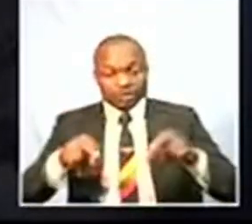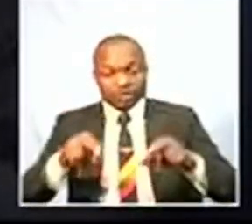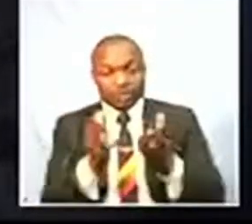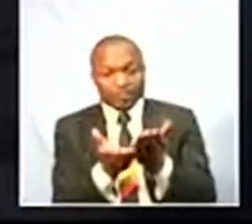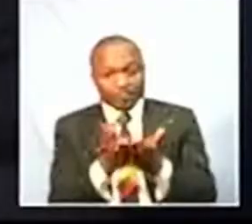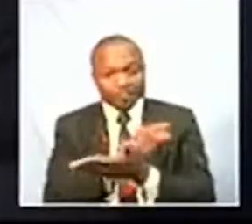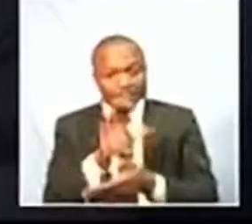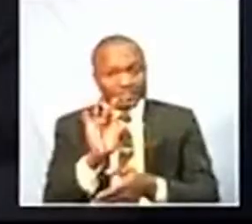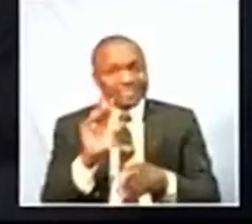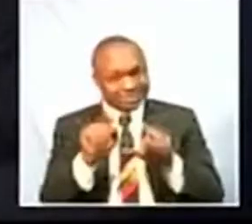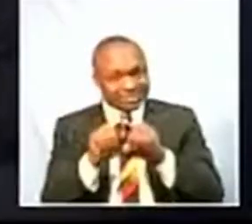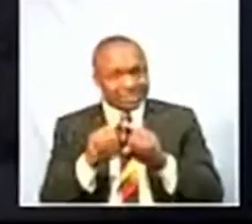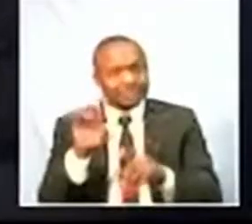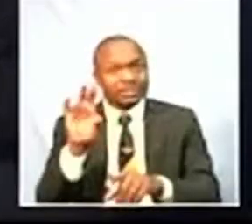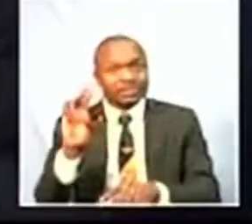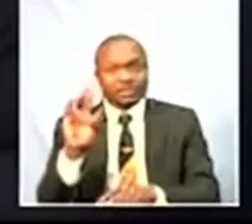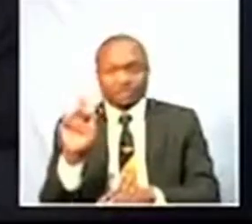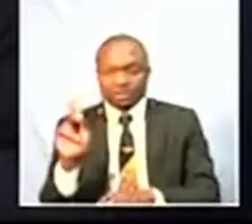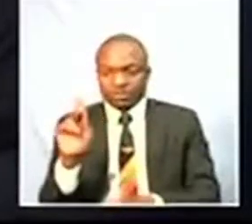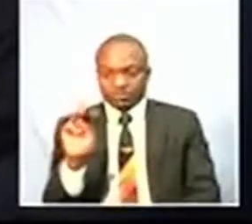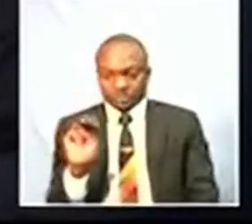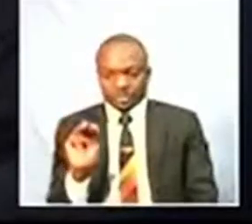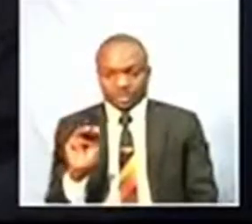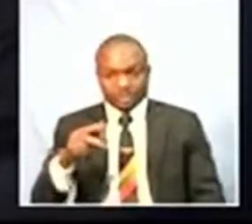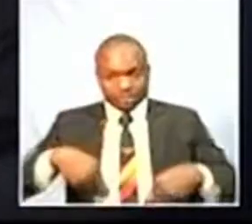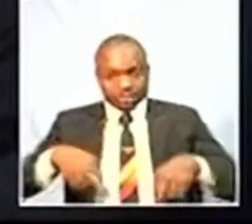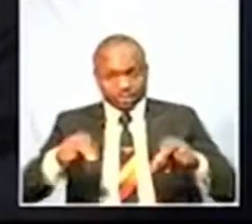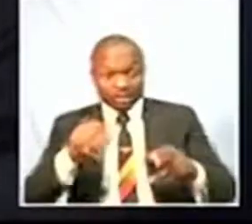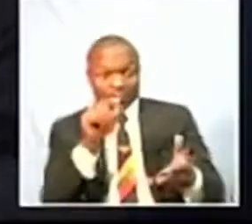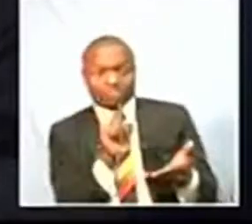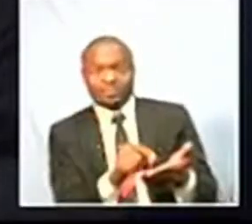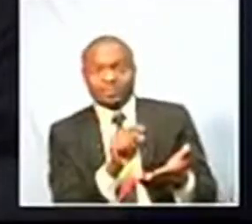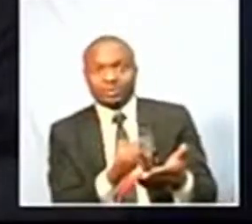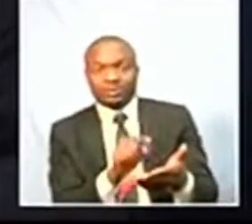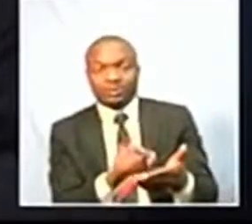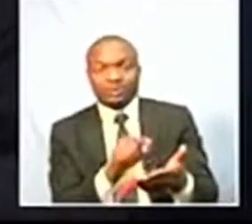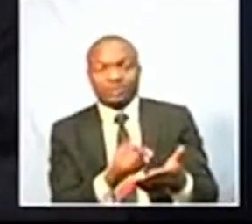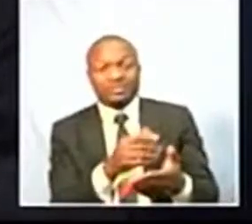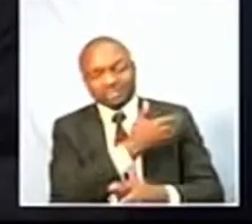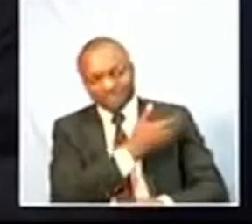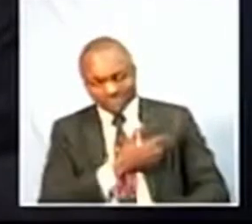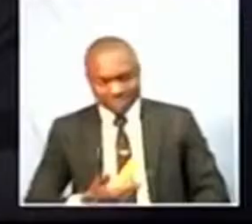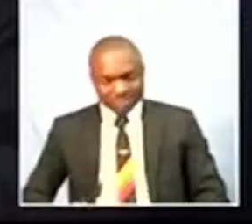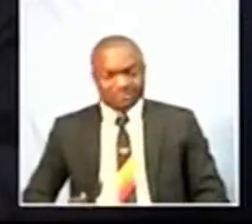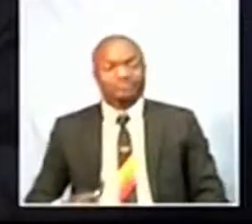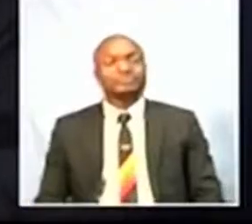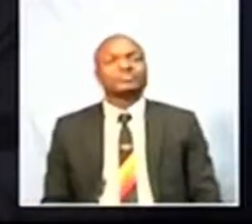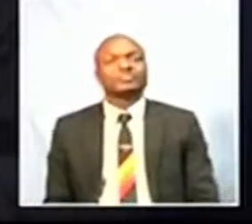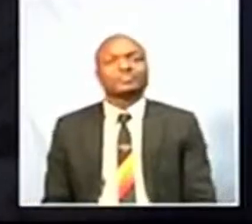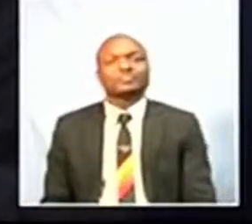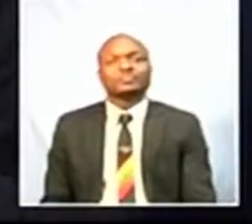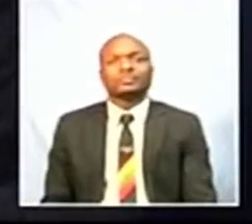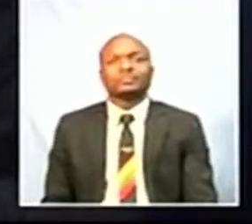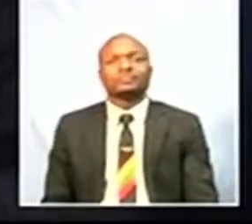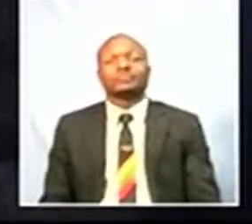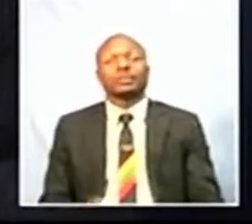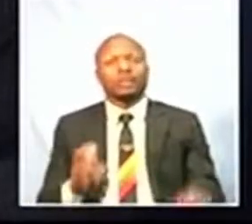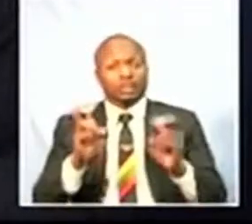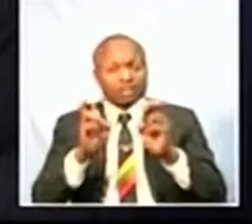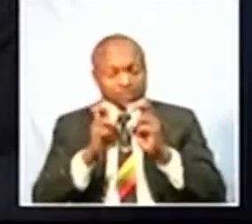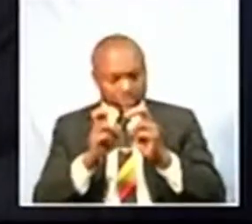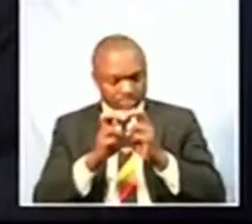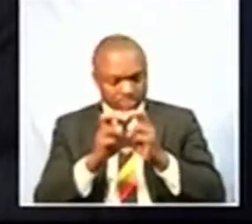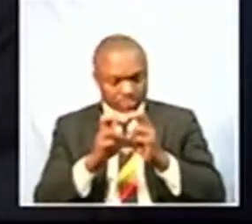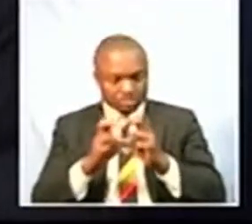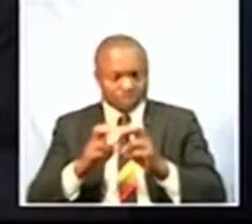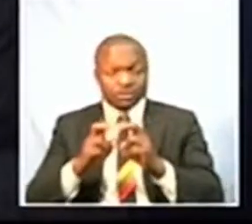Similarly, 7-kilometer road. In fact, for this one, it is even more serious, because the contract signed